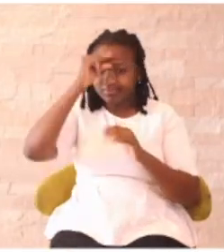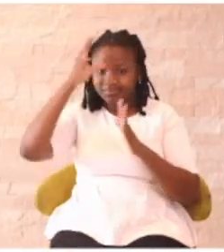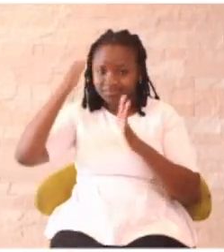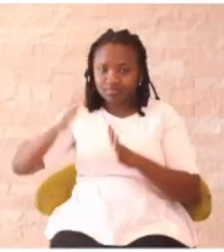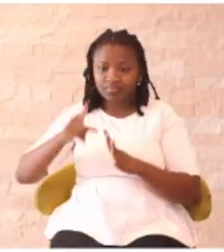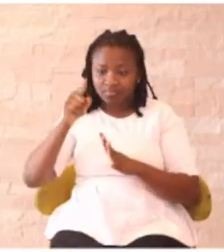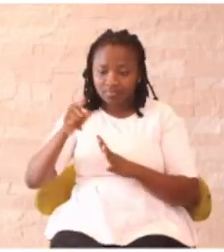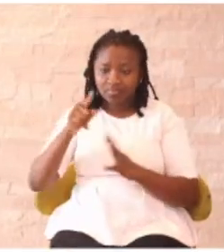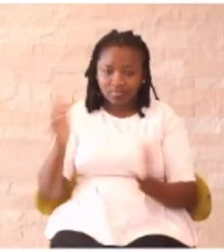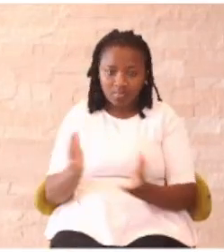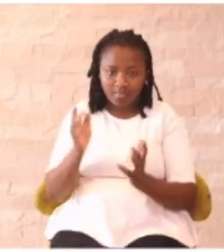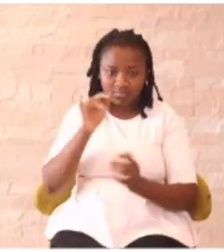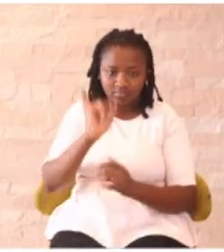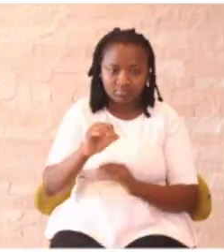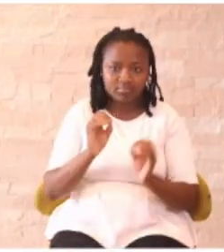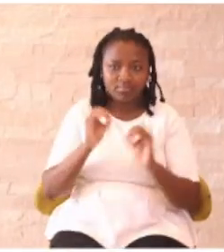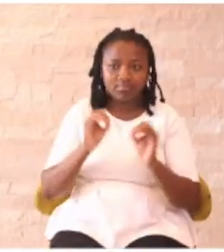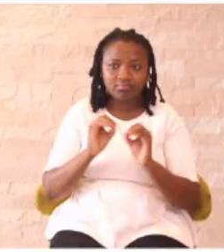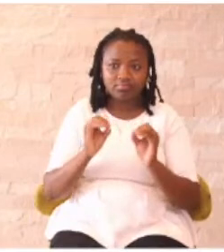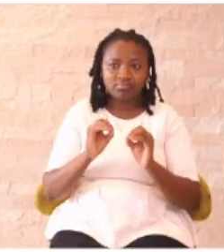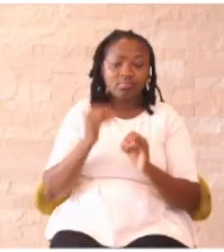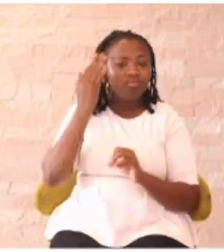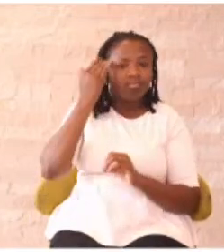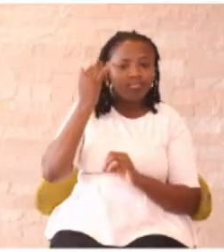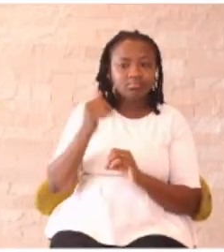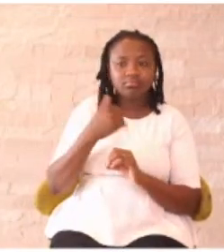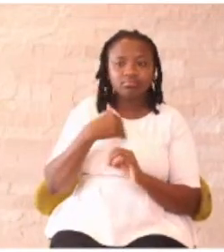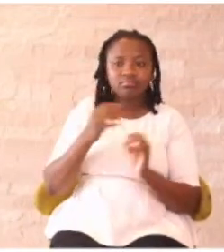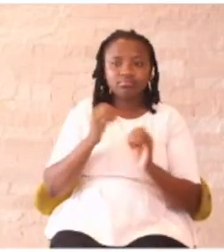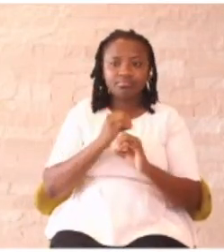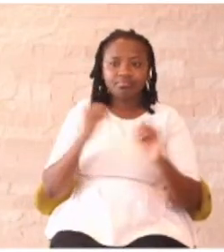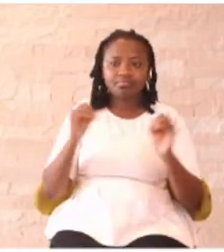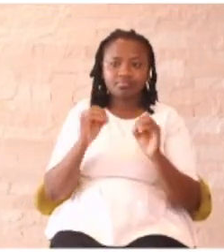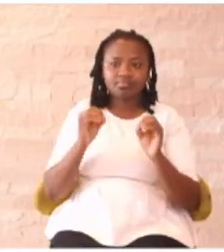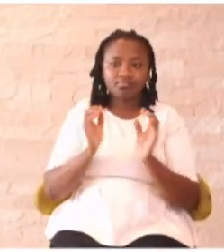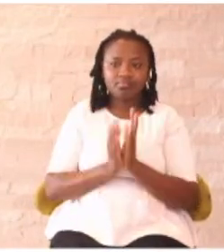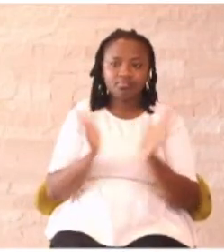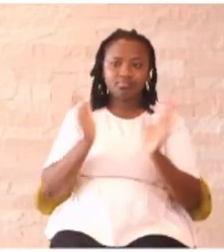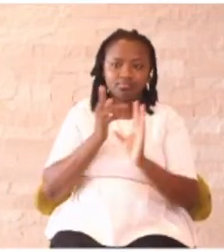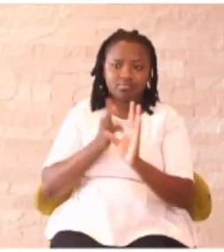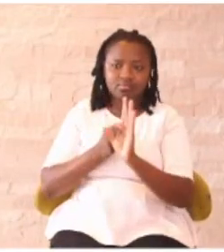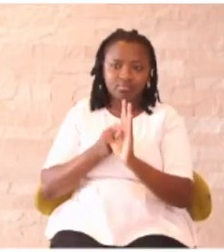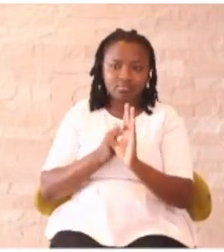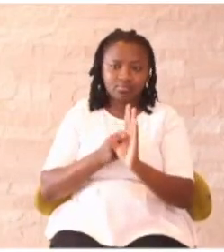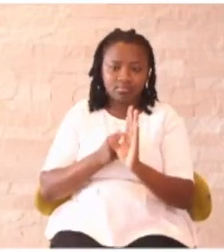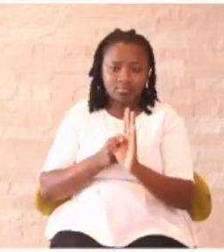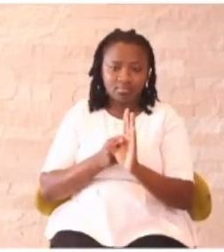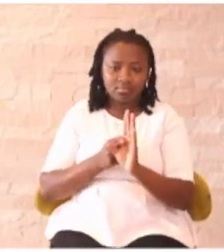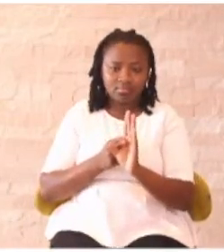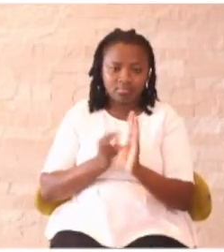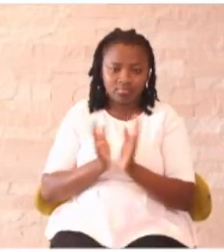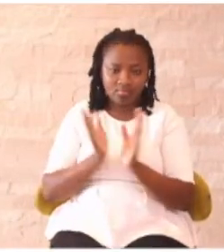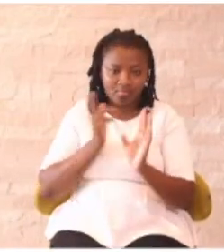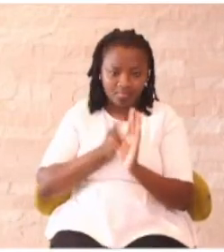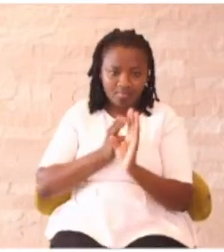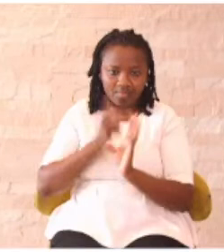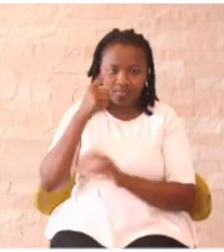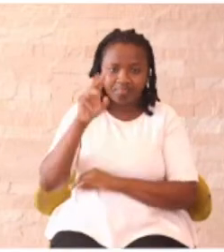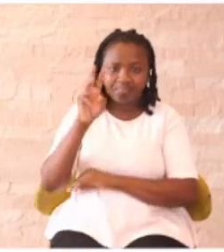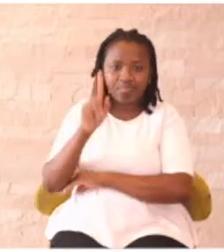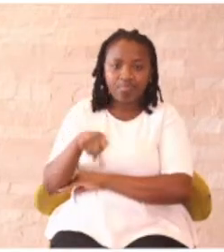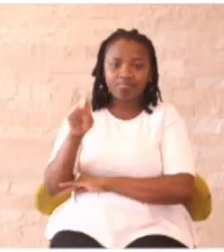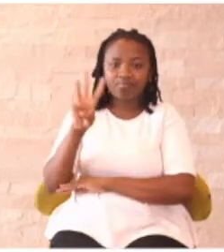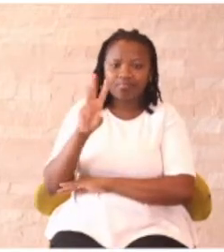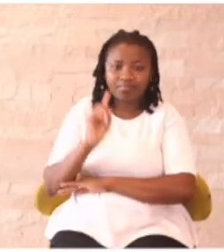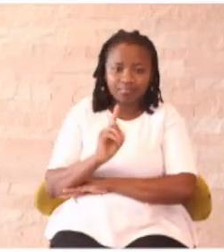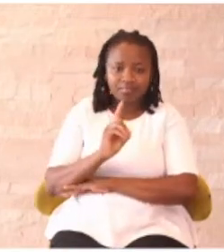Reason being, there was no public participation for the persons with disabilities. So we had to start at that